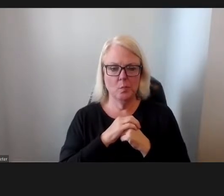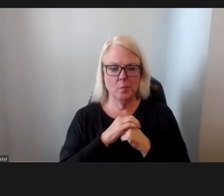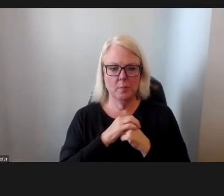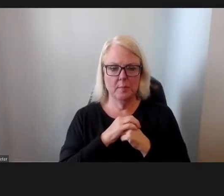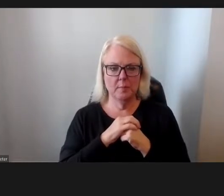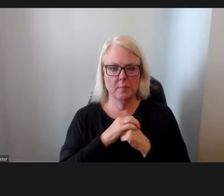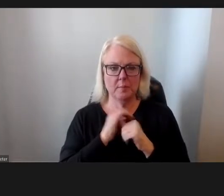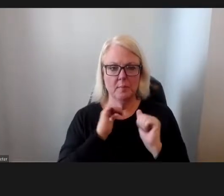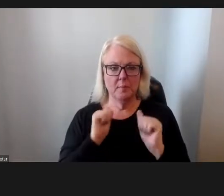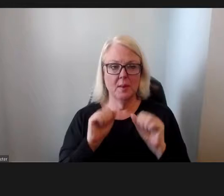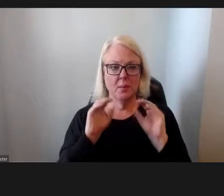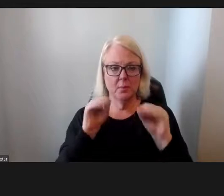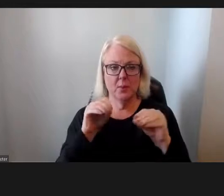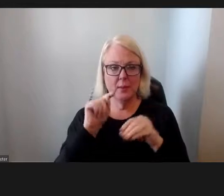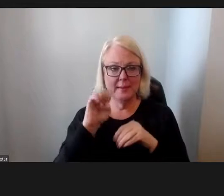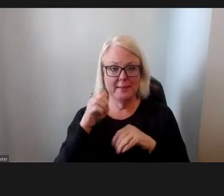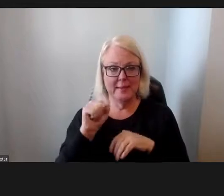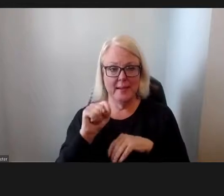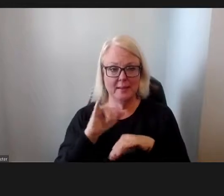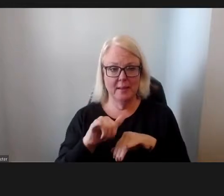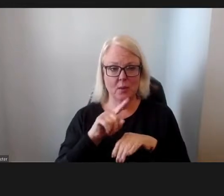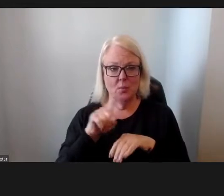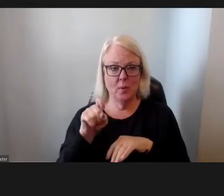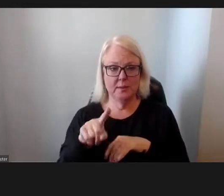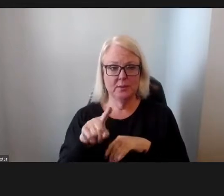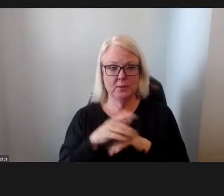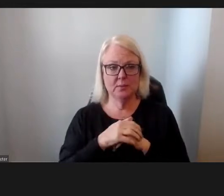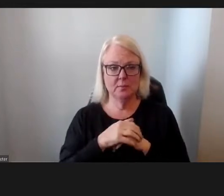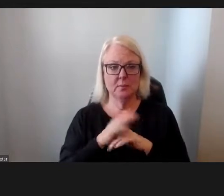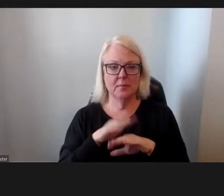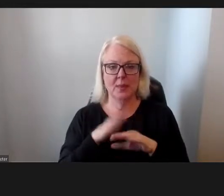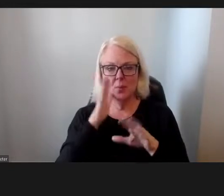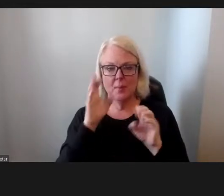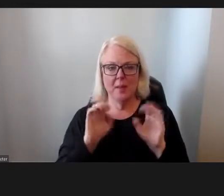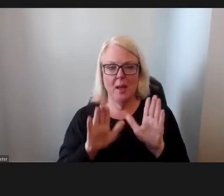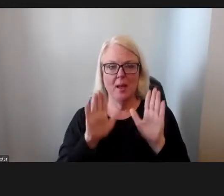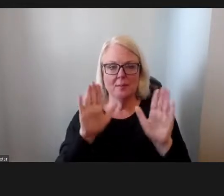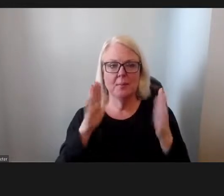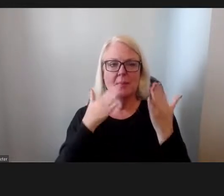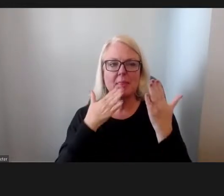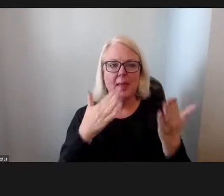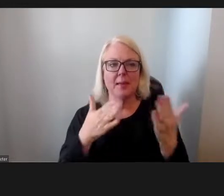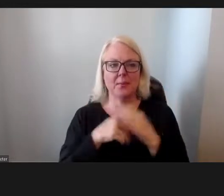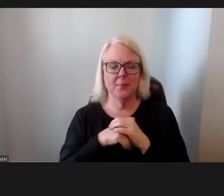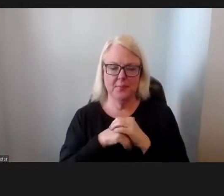I can put the text to that question. Oh, that would be awesome. Thank you. Sure.